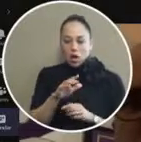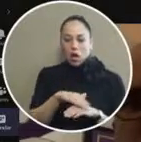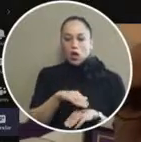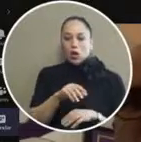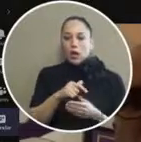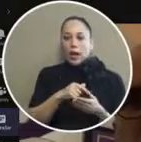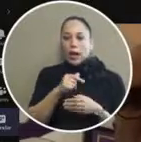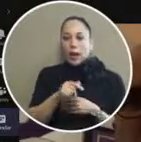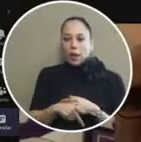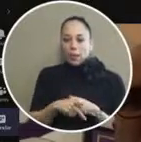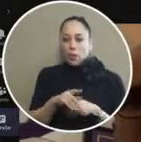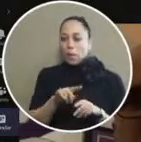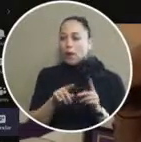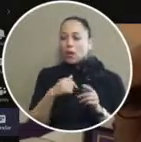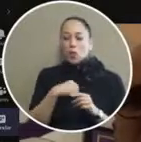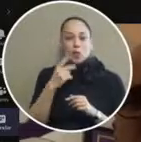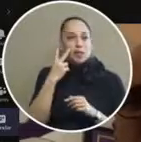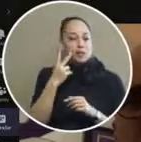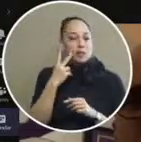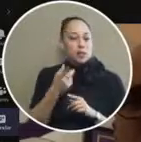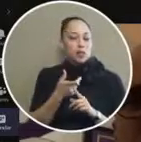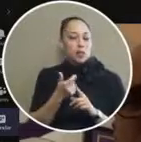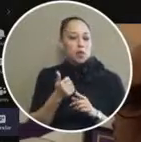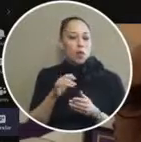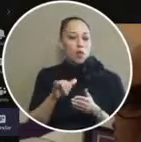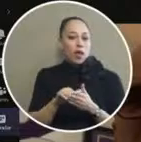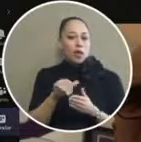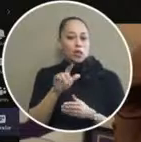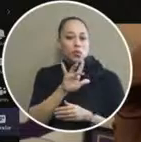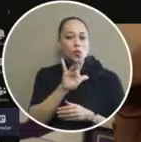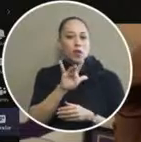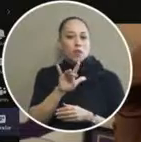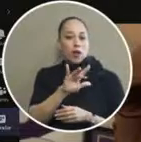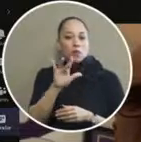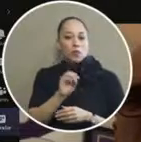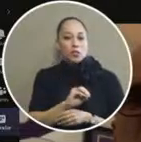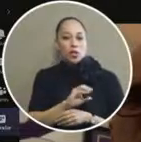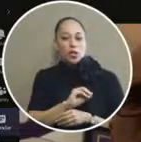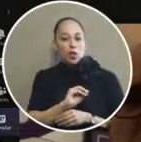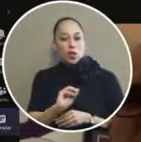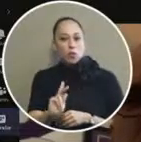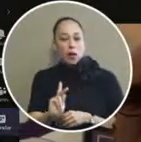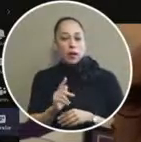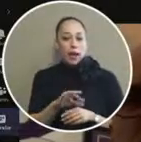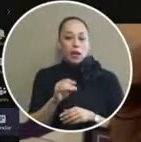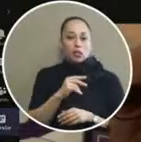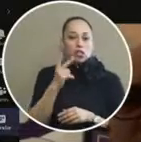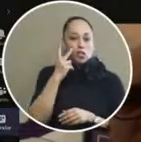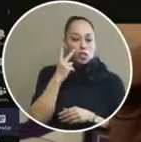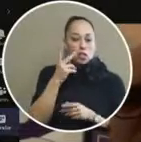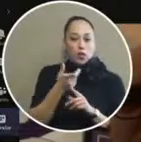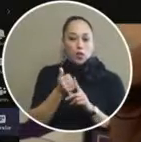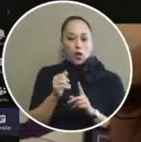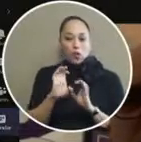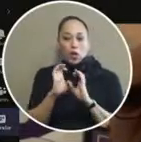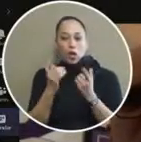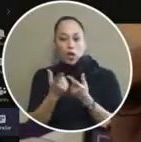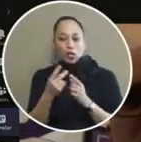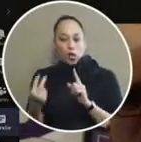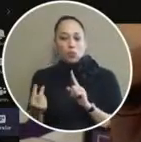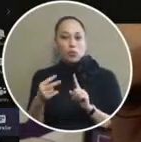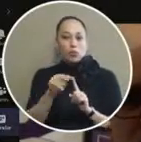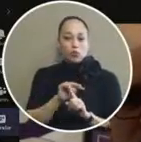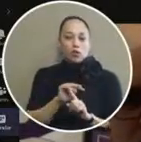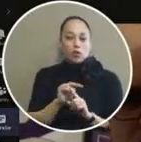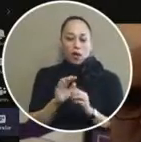mid-April. But again, if you look at it from the standpoint of 25% return, and if you look at it from the council's perspective in terms